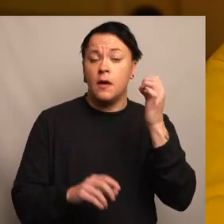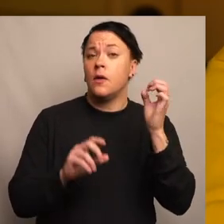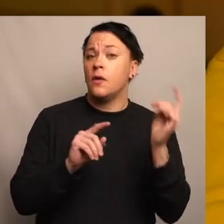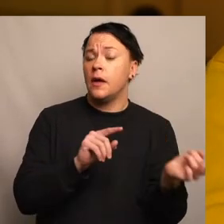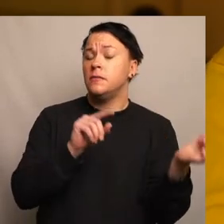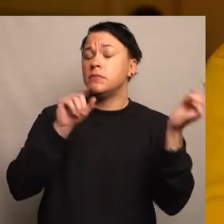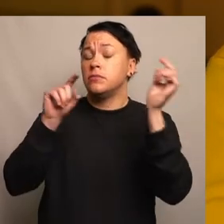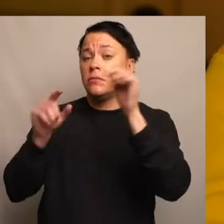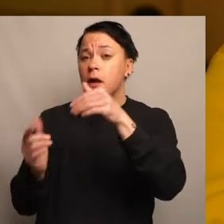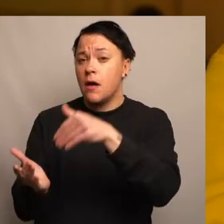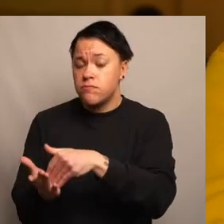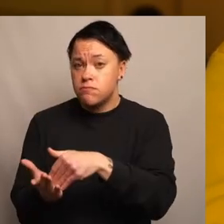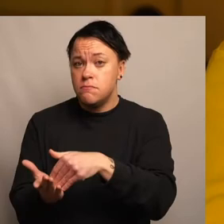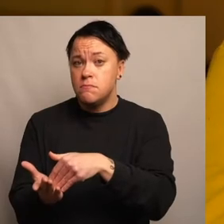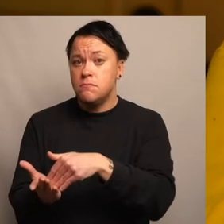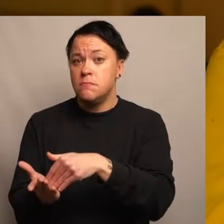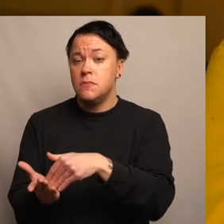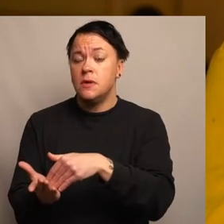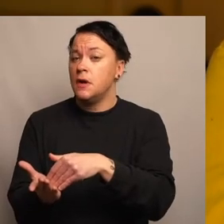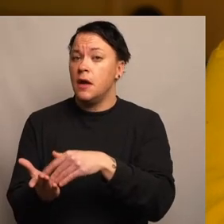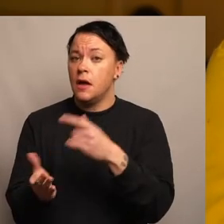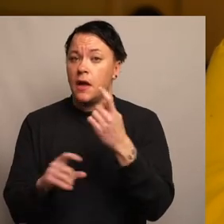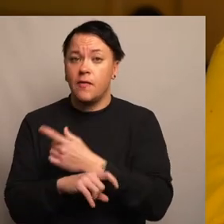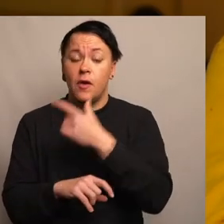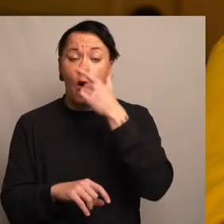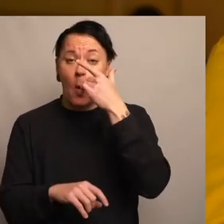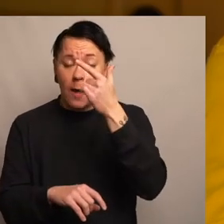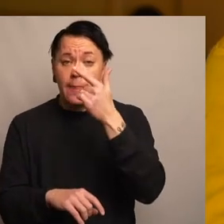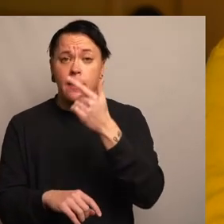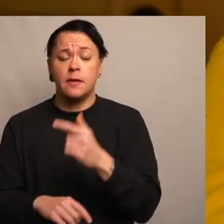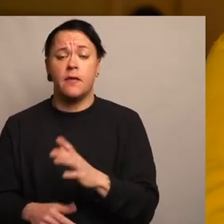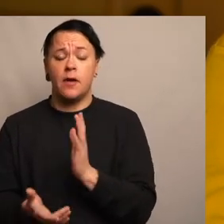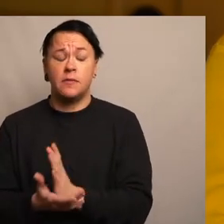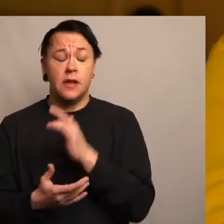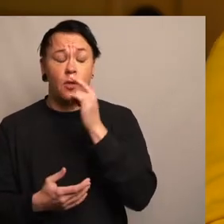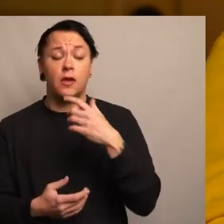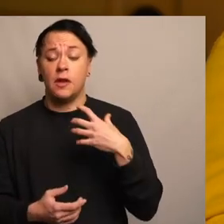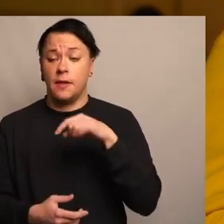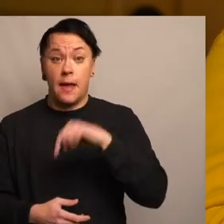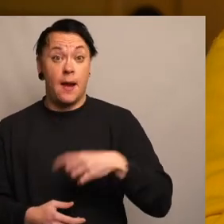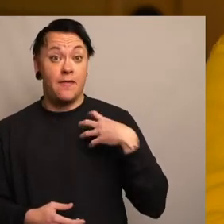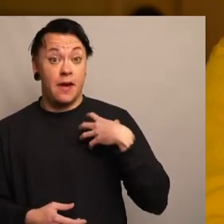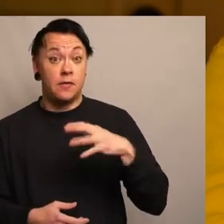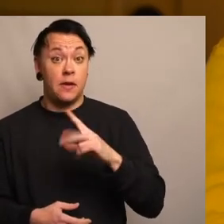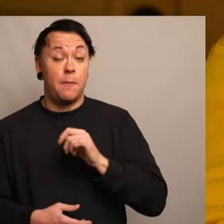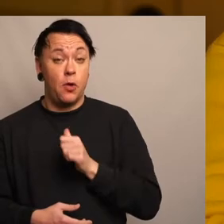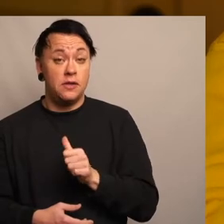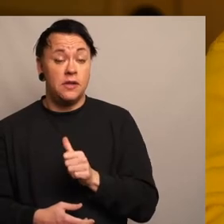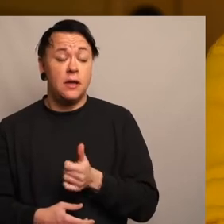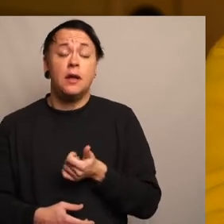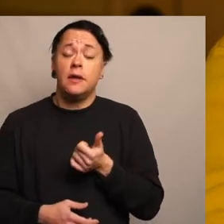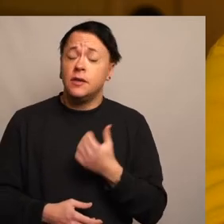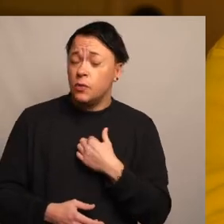to say like, yeah, by the way, I did this and this. They feel the shame. They have people carrying the shame, the guilty. All those kind of feeling will